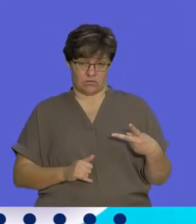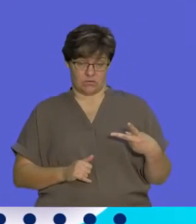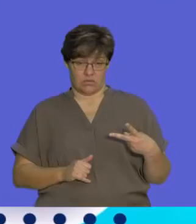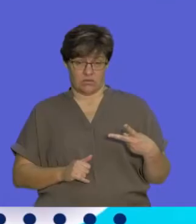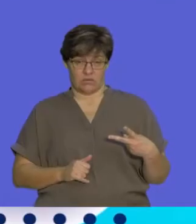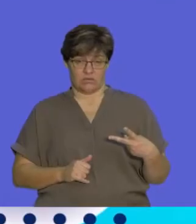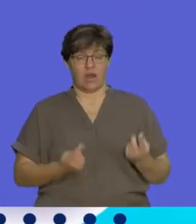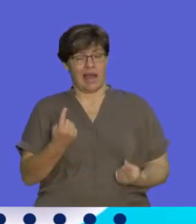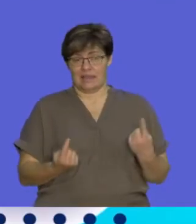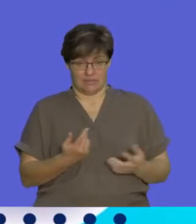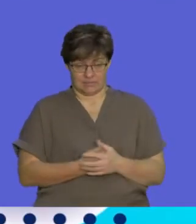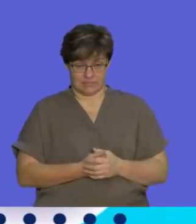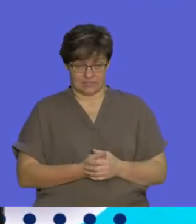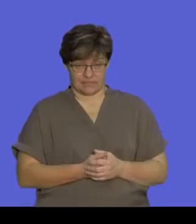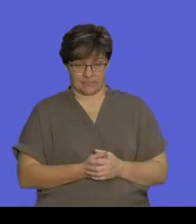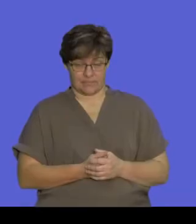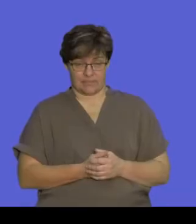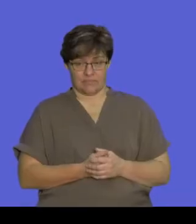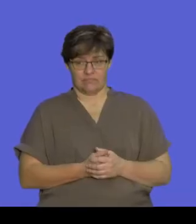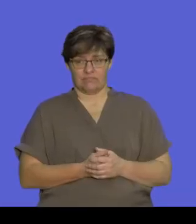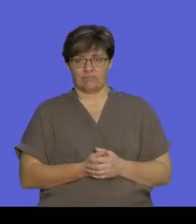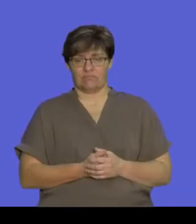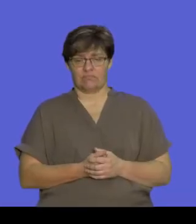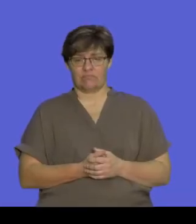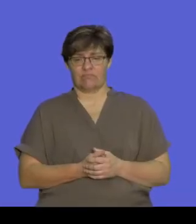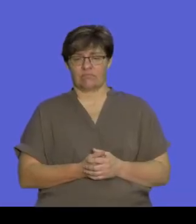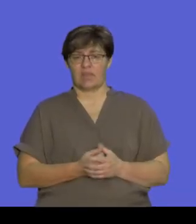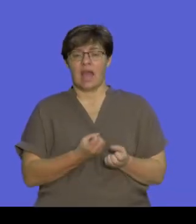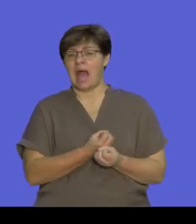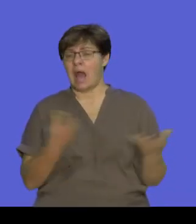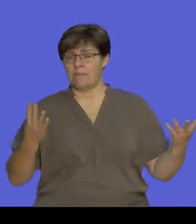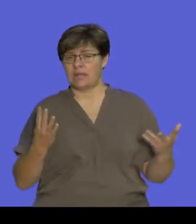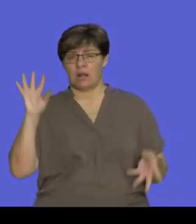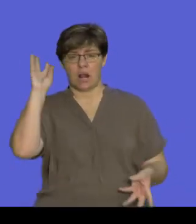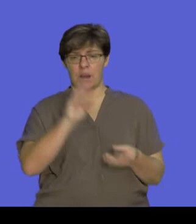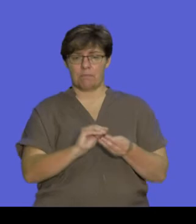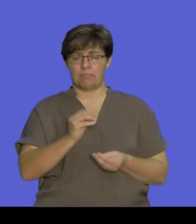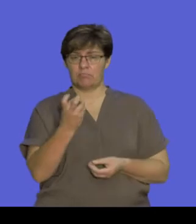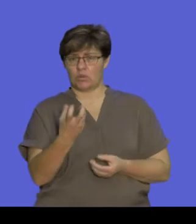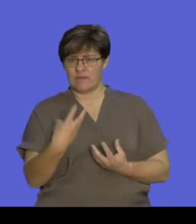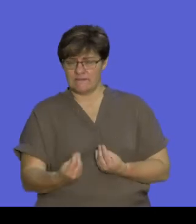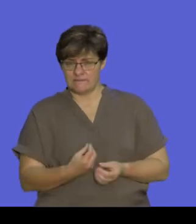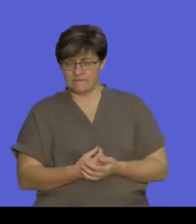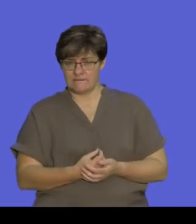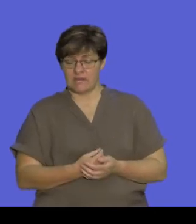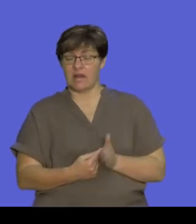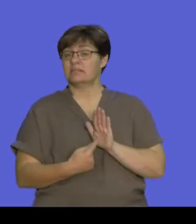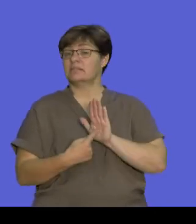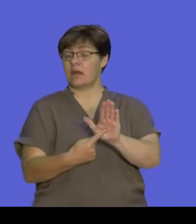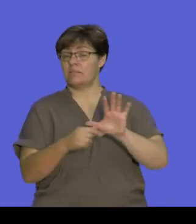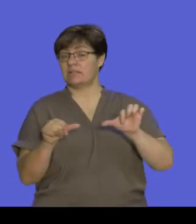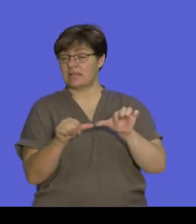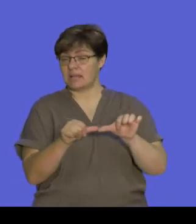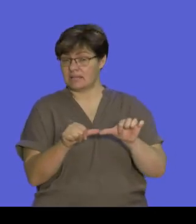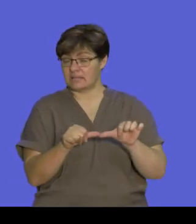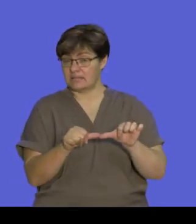red ones or the yellow ones. Now, how many tennis balls do we have in total? Well, the sample size, the number